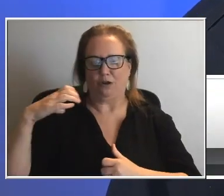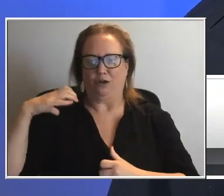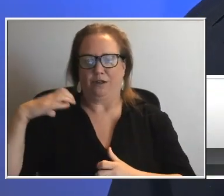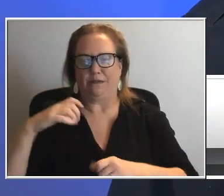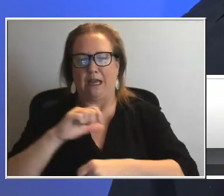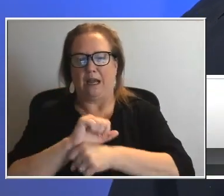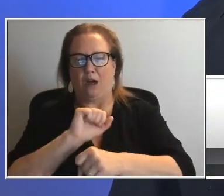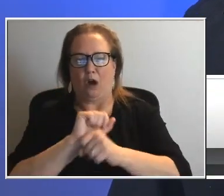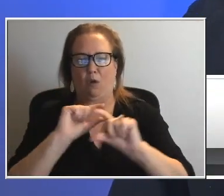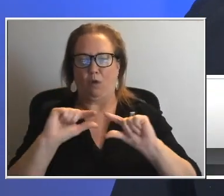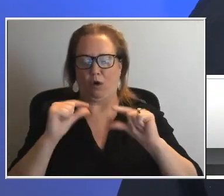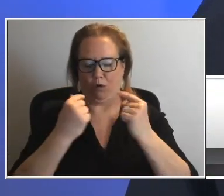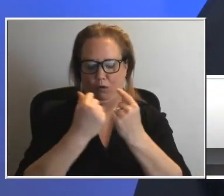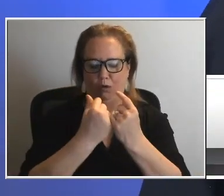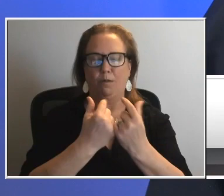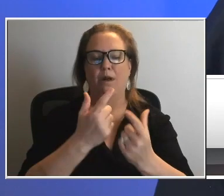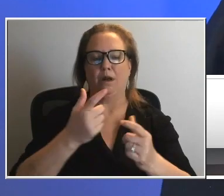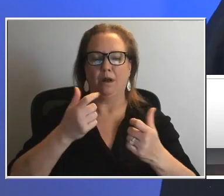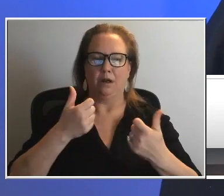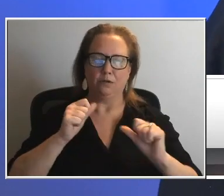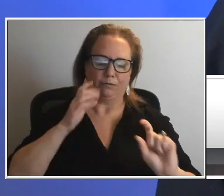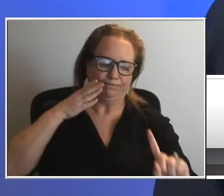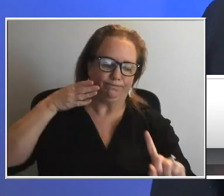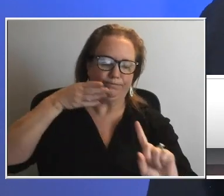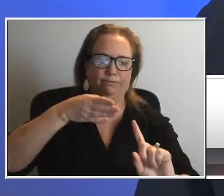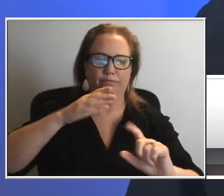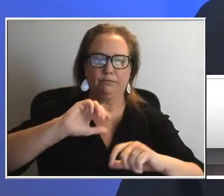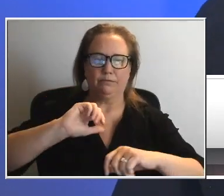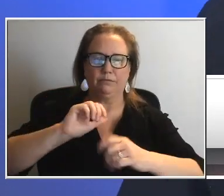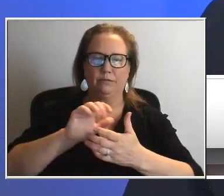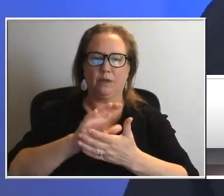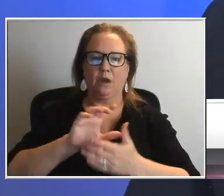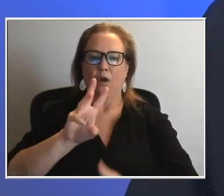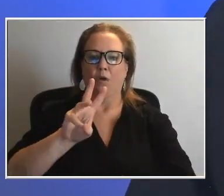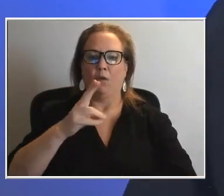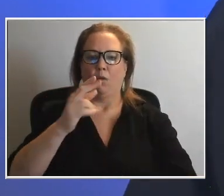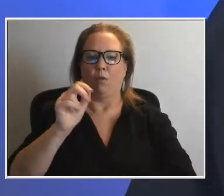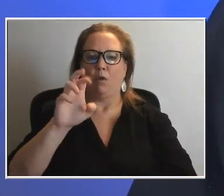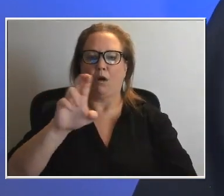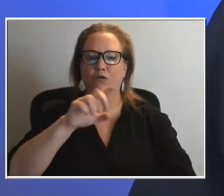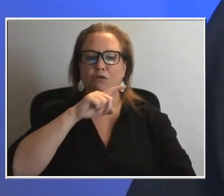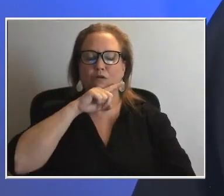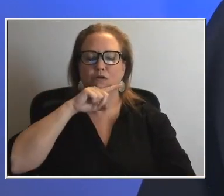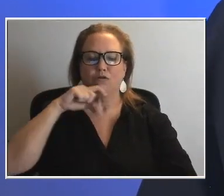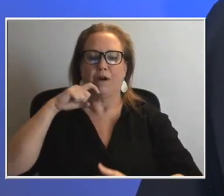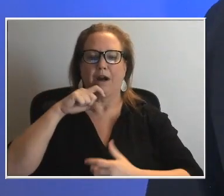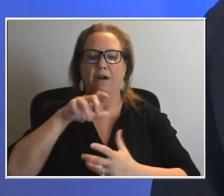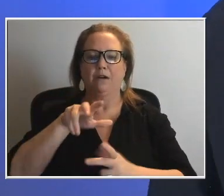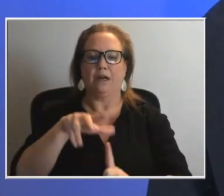been working towards putting washer and dryer extractors for our equipment to be able to remove,